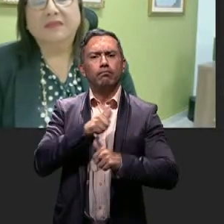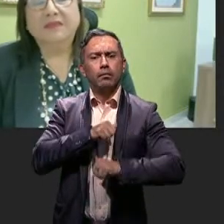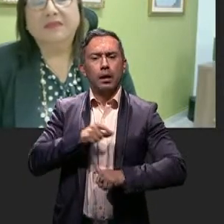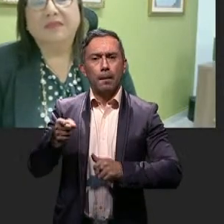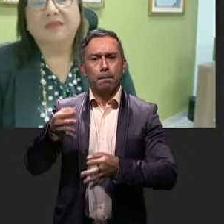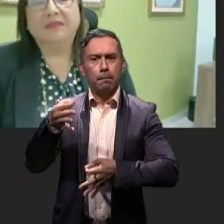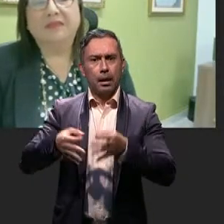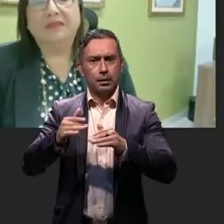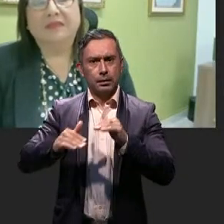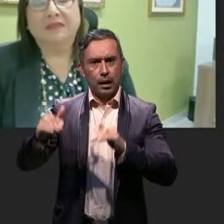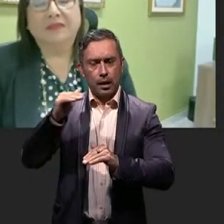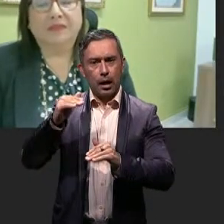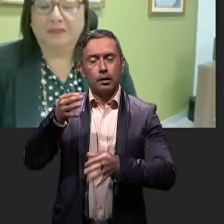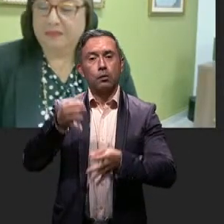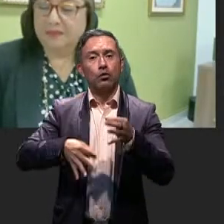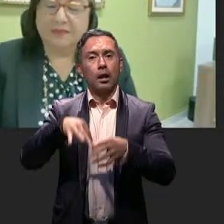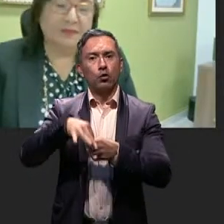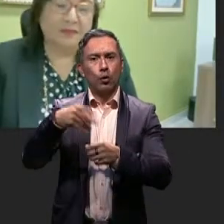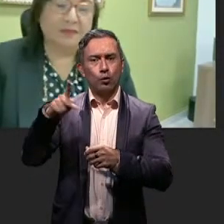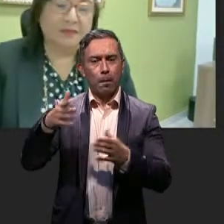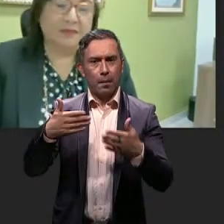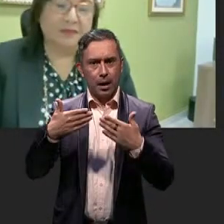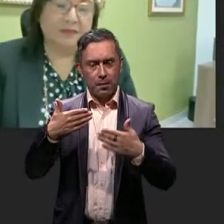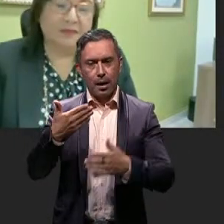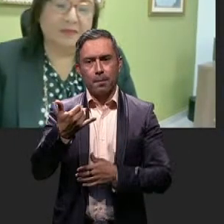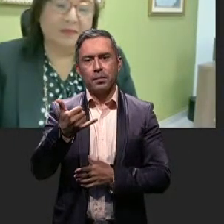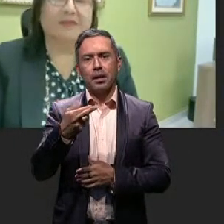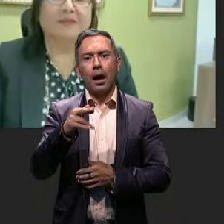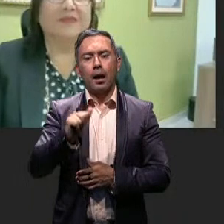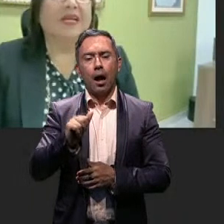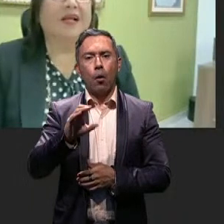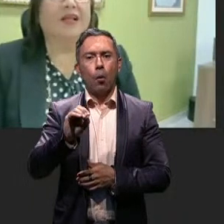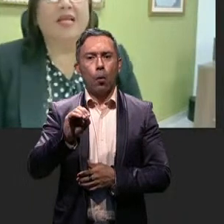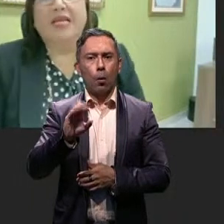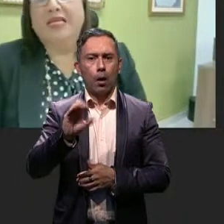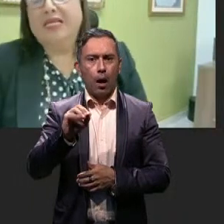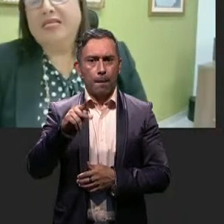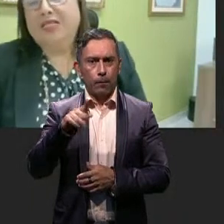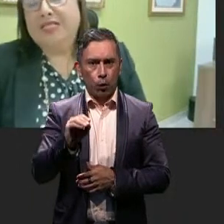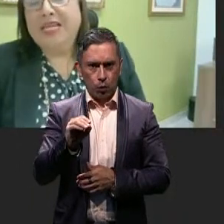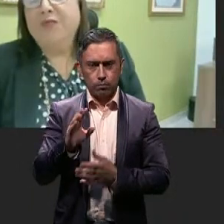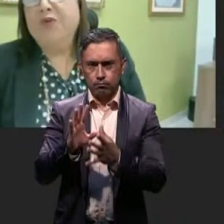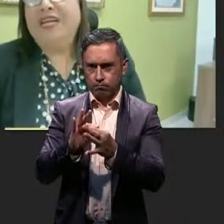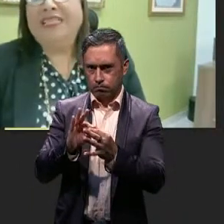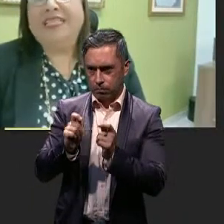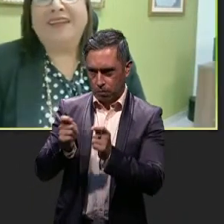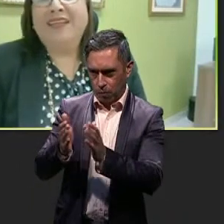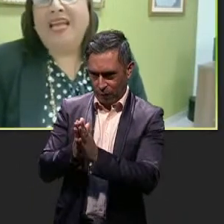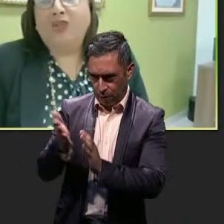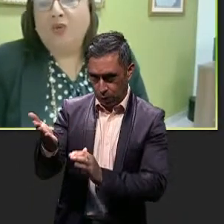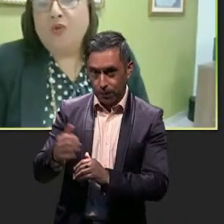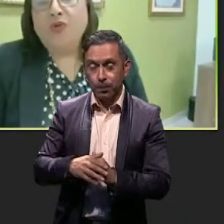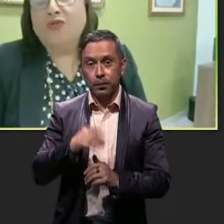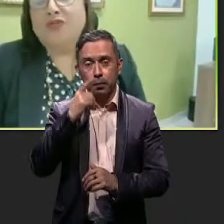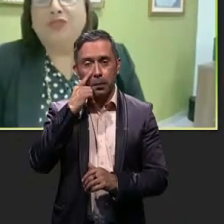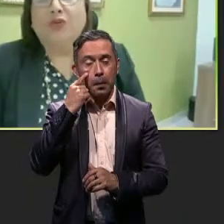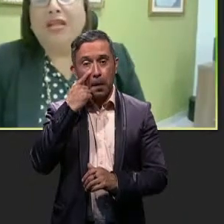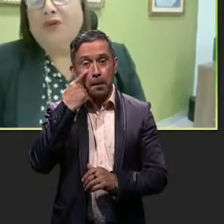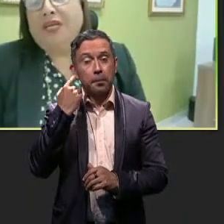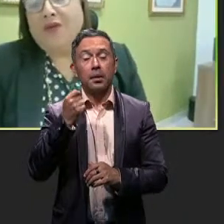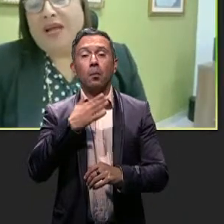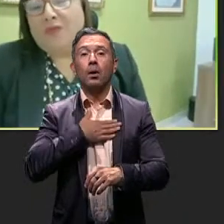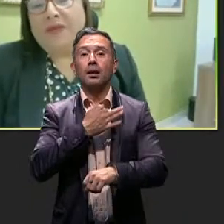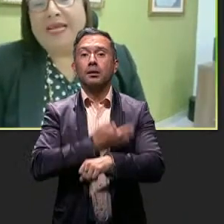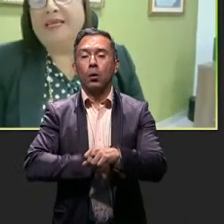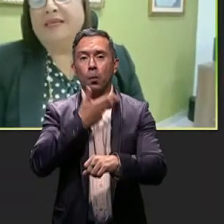Electoral de Panamá, floor to the Yara Ocampo. magistrate of the Electoral Tribunal of Panama, Yara